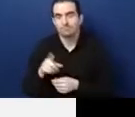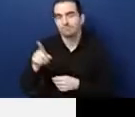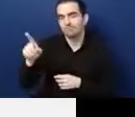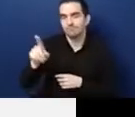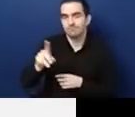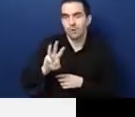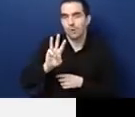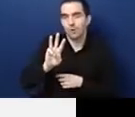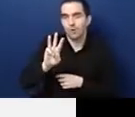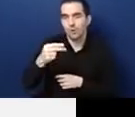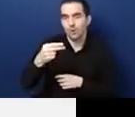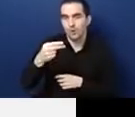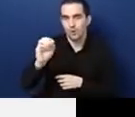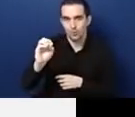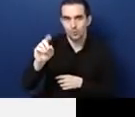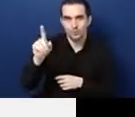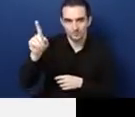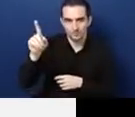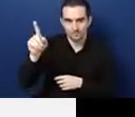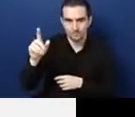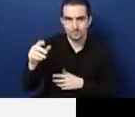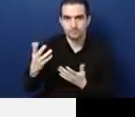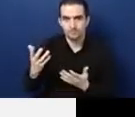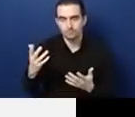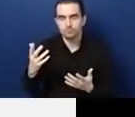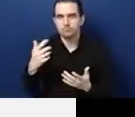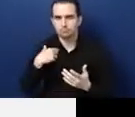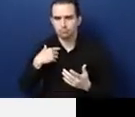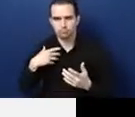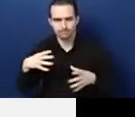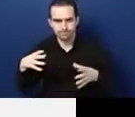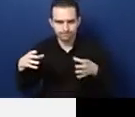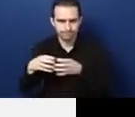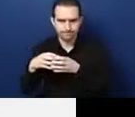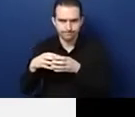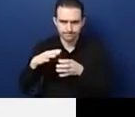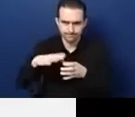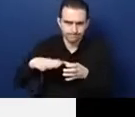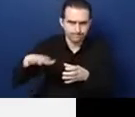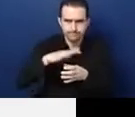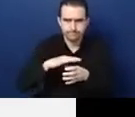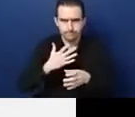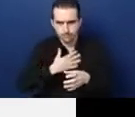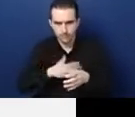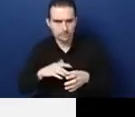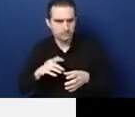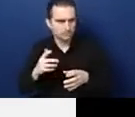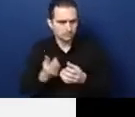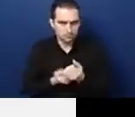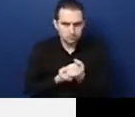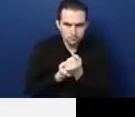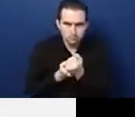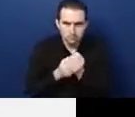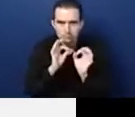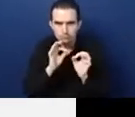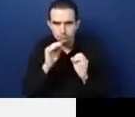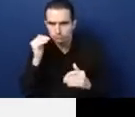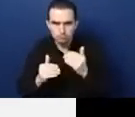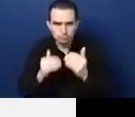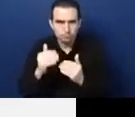the risks that persons with disabilities face in regard to safeguarding, and we have found